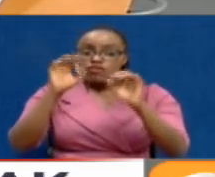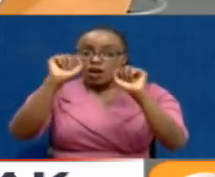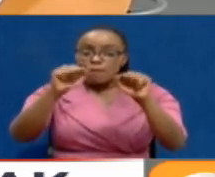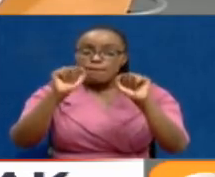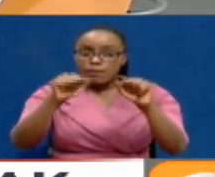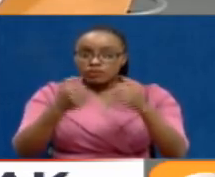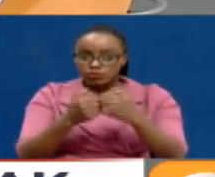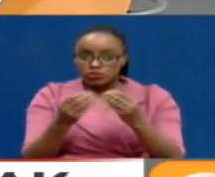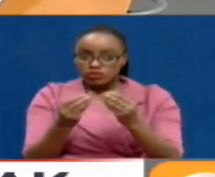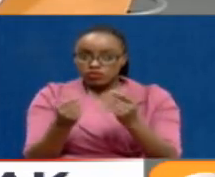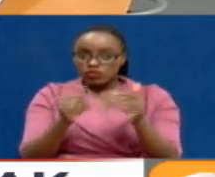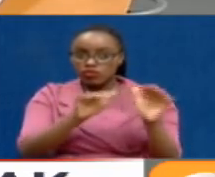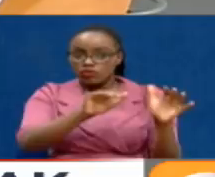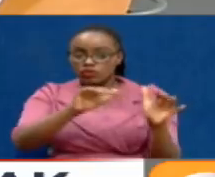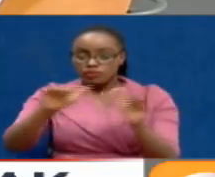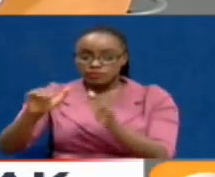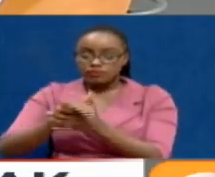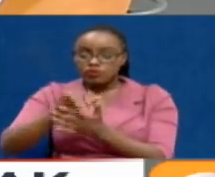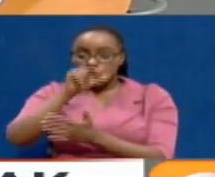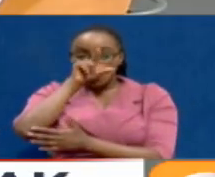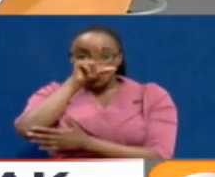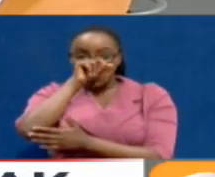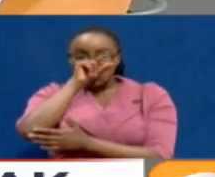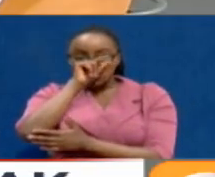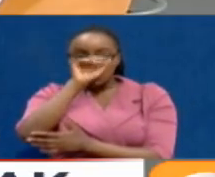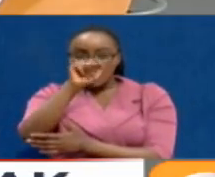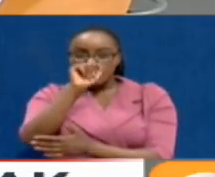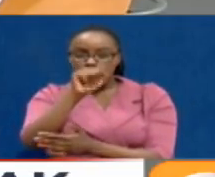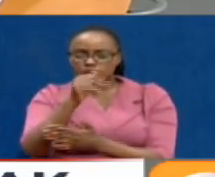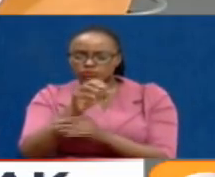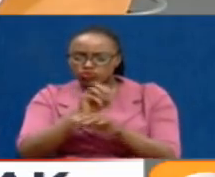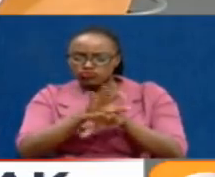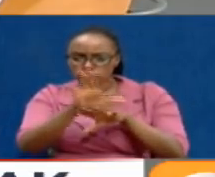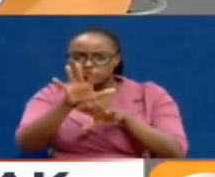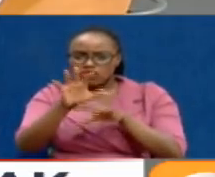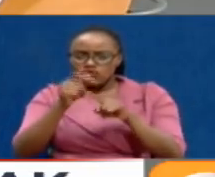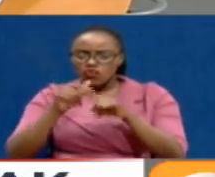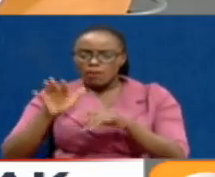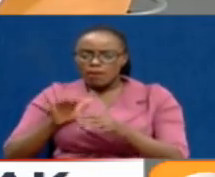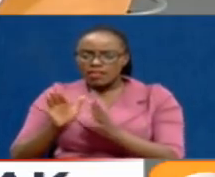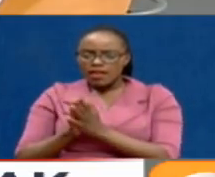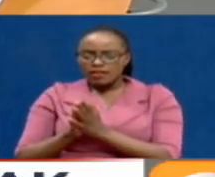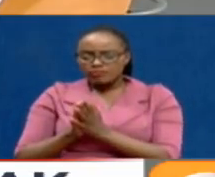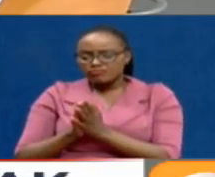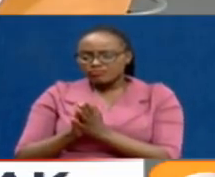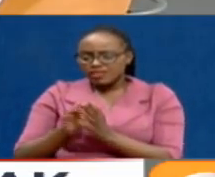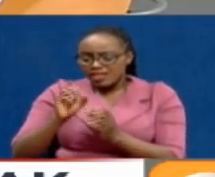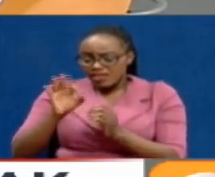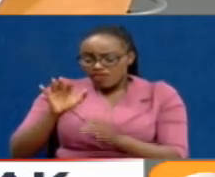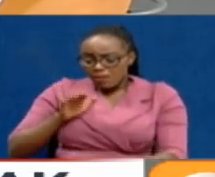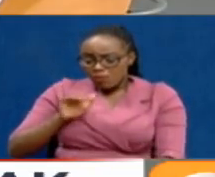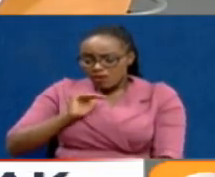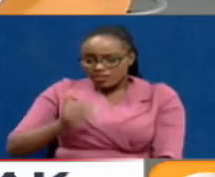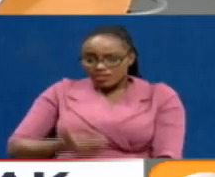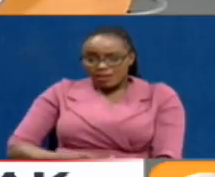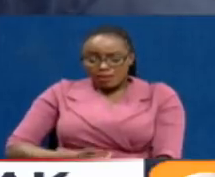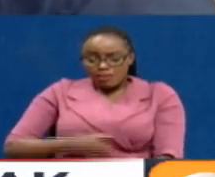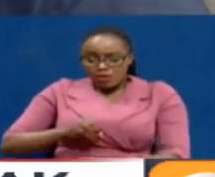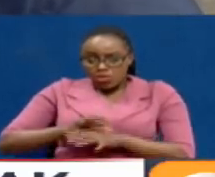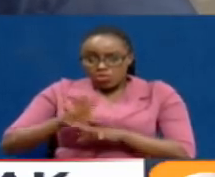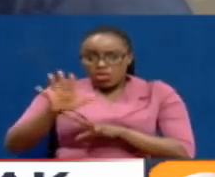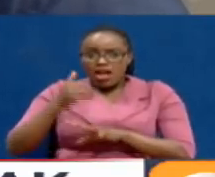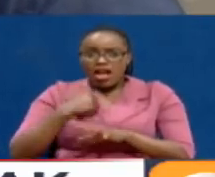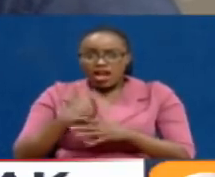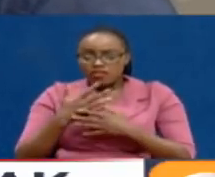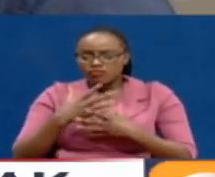beat the system. And M. Dawes on Twitter says, can it be transmitted from mother to unborn baby? There is a lot of